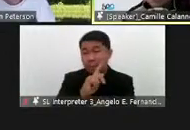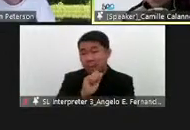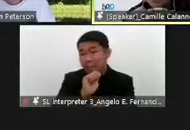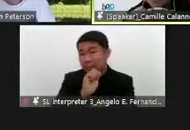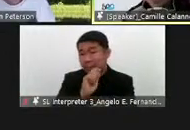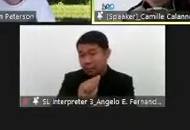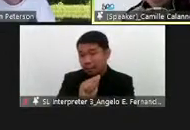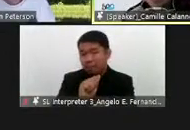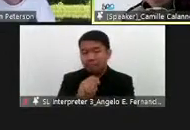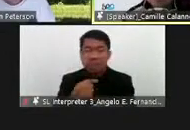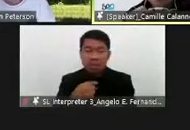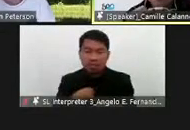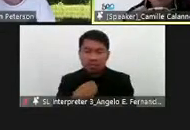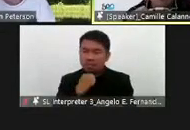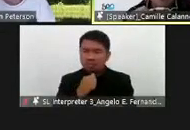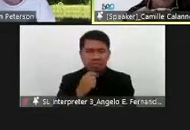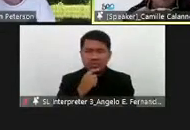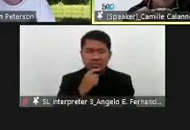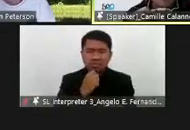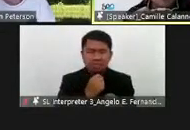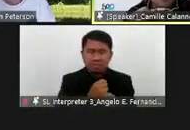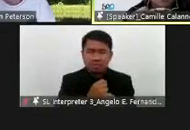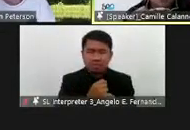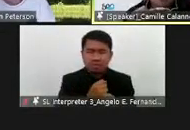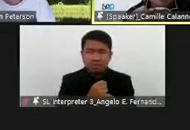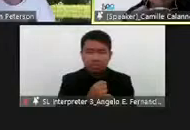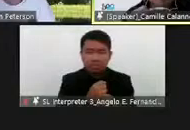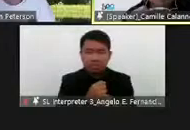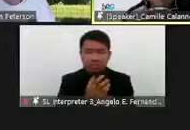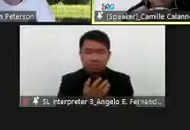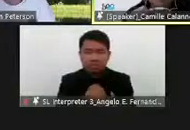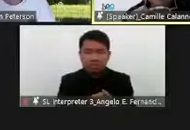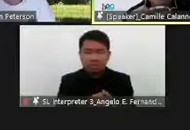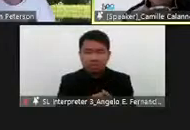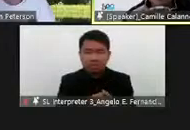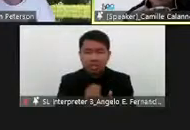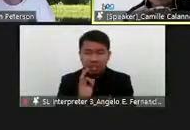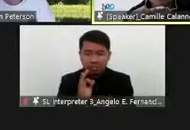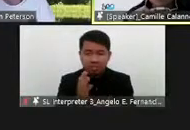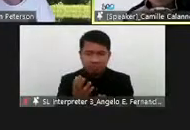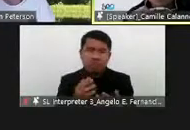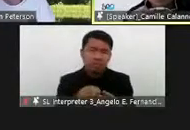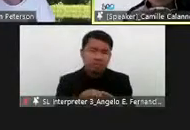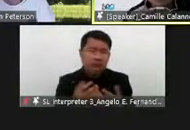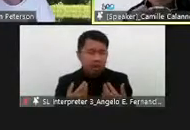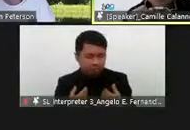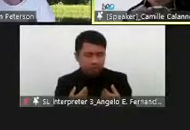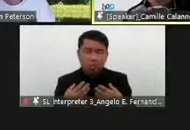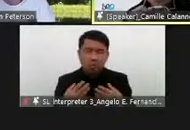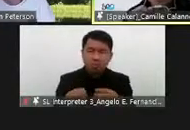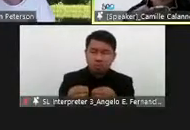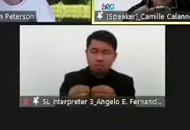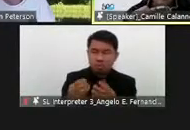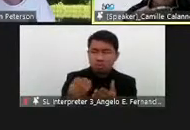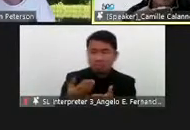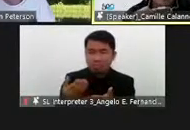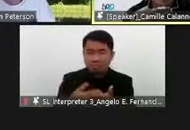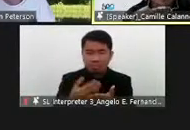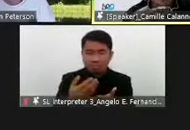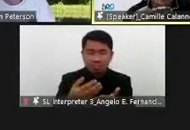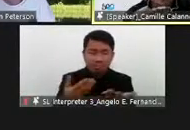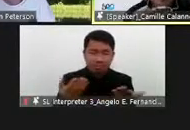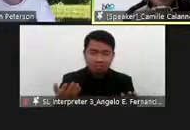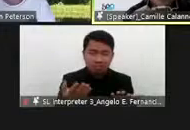I'm really not sure. I cannot speak for if it's in demand in the market, especially internationally.